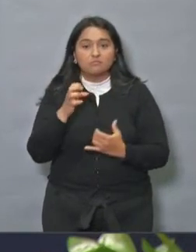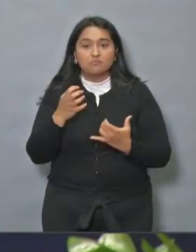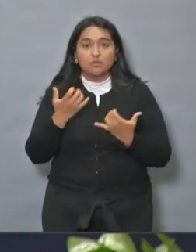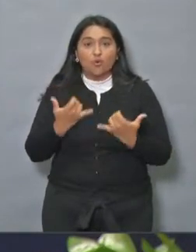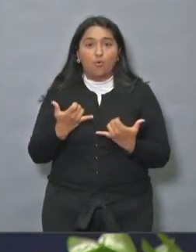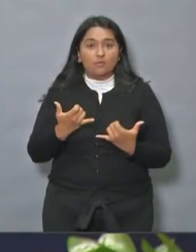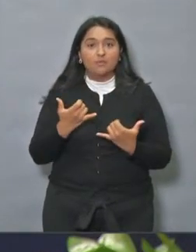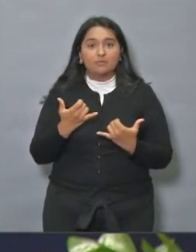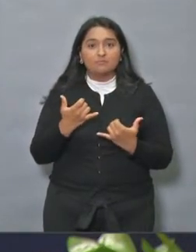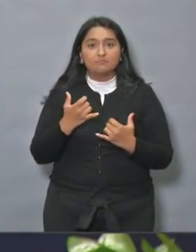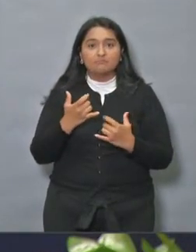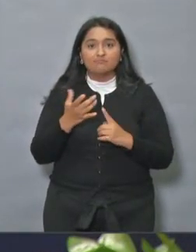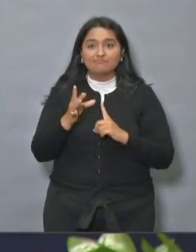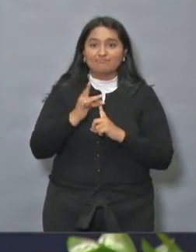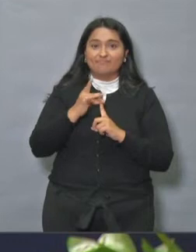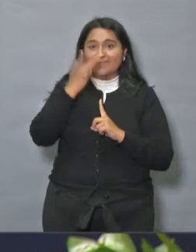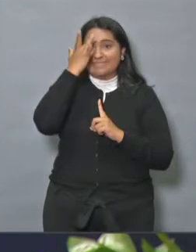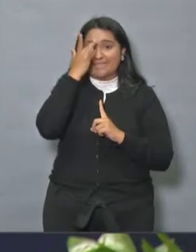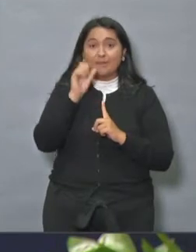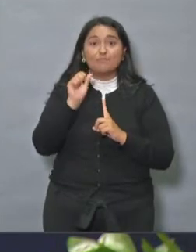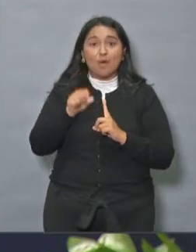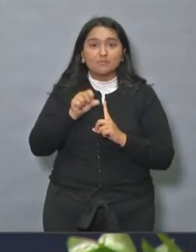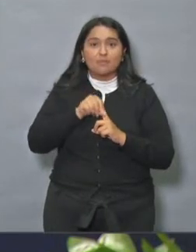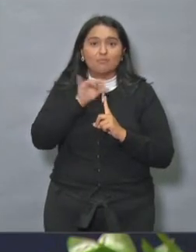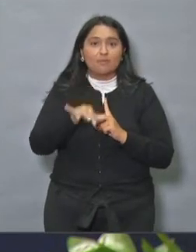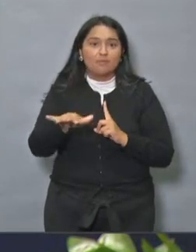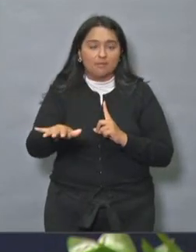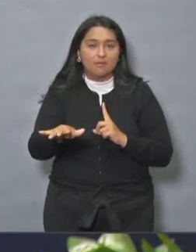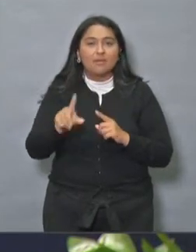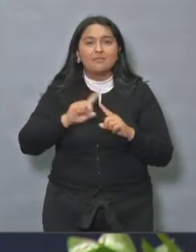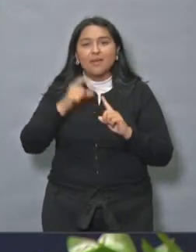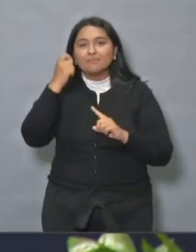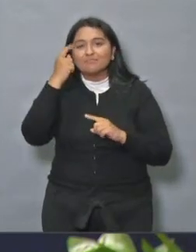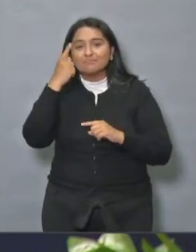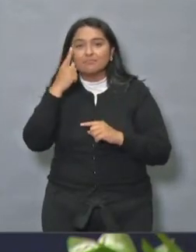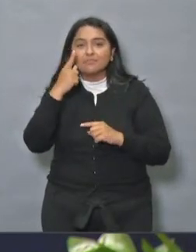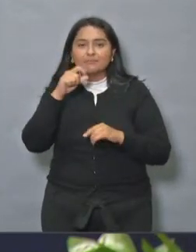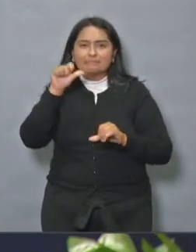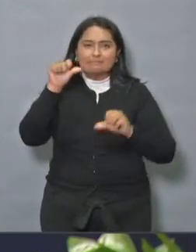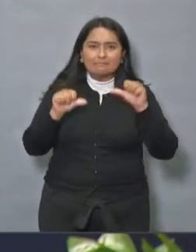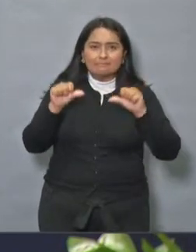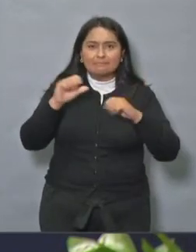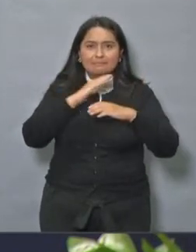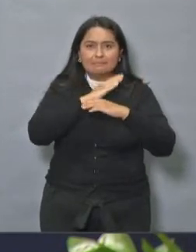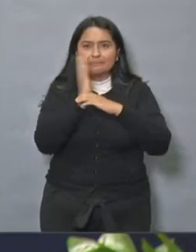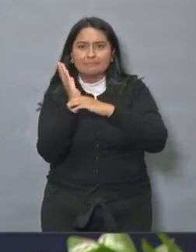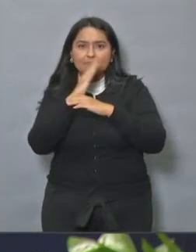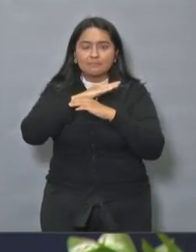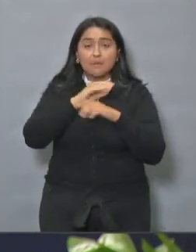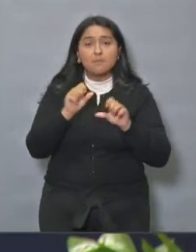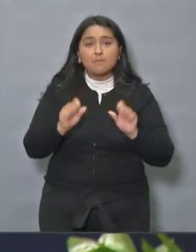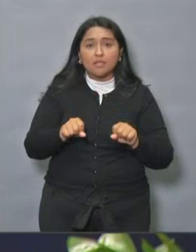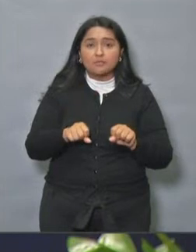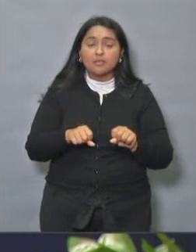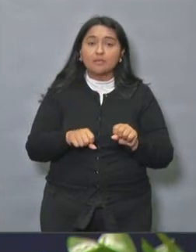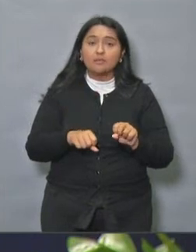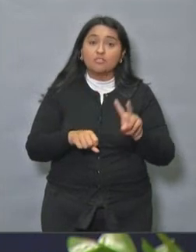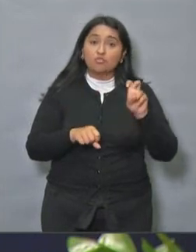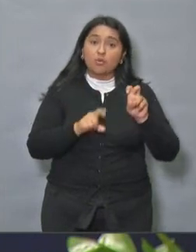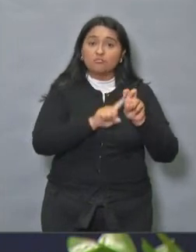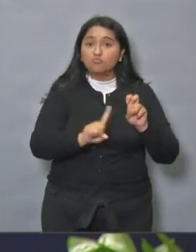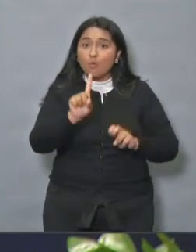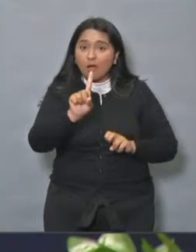infectious. But given the uncertainty inherent in the model, that number could be anywhere from 1 to 200 up to 1 in